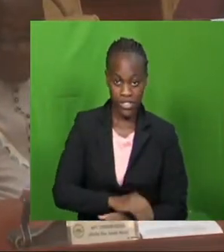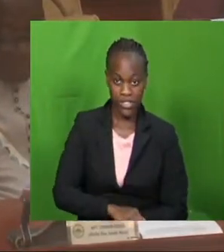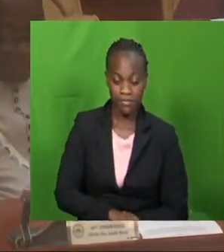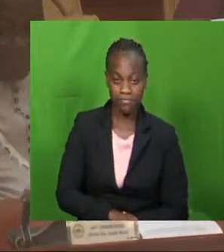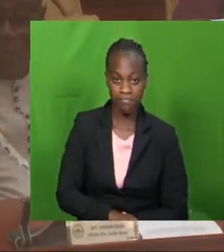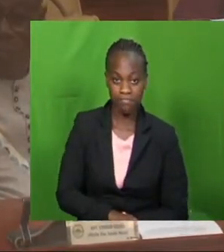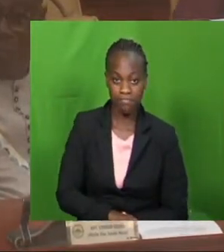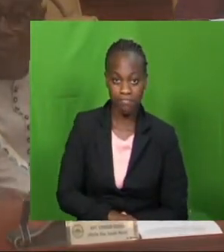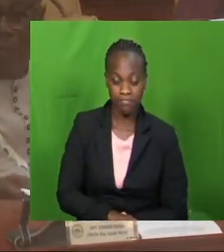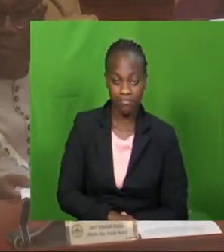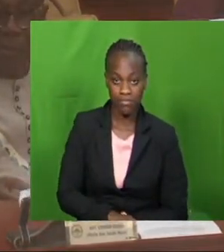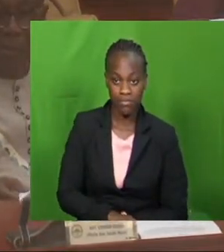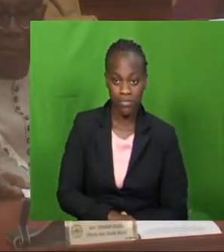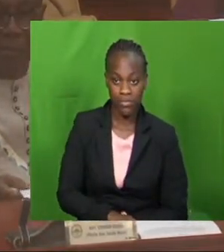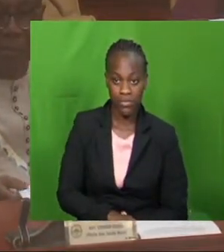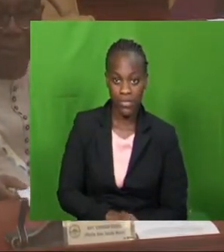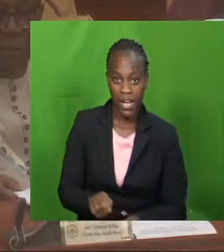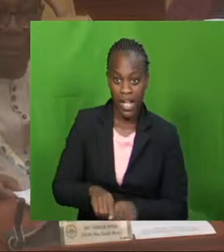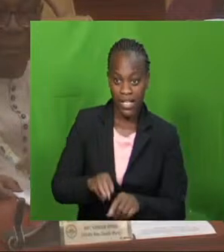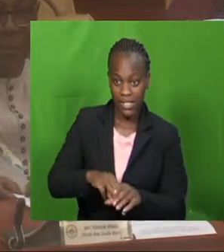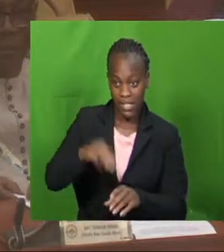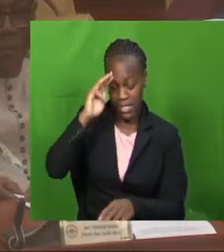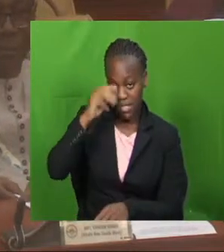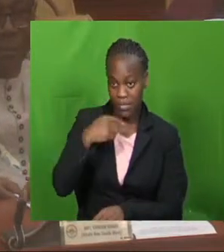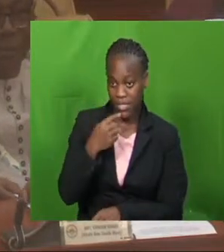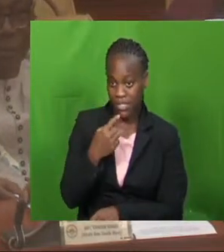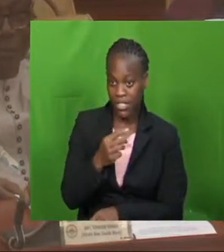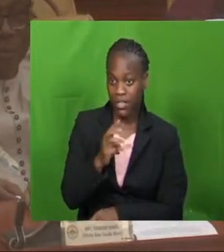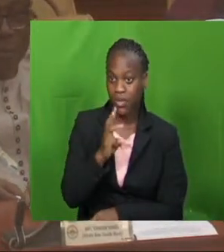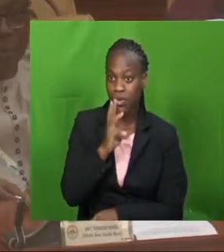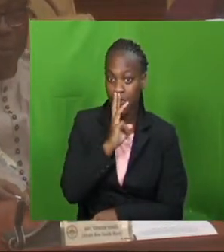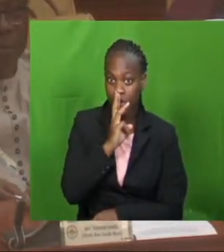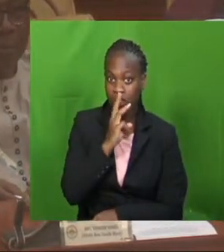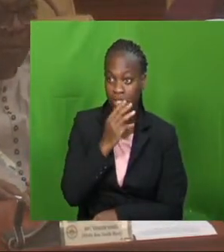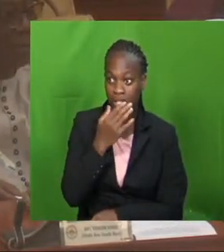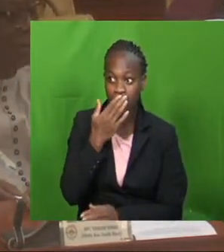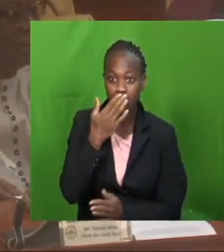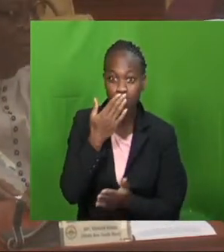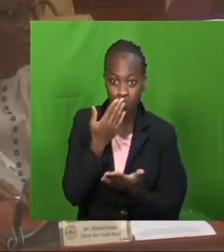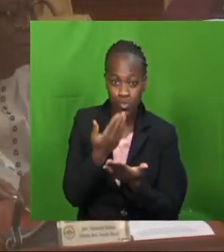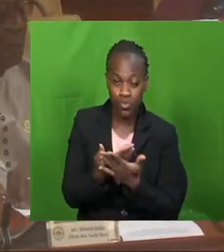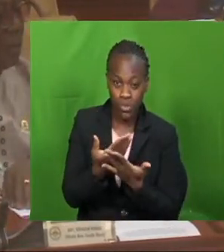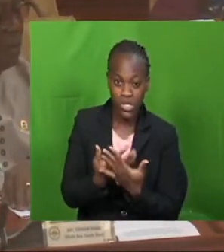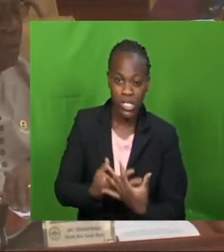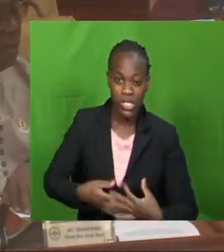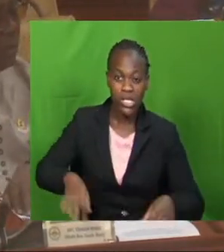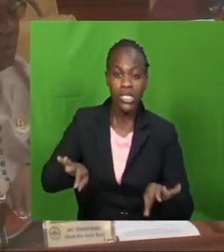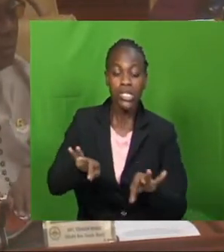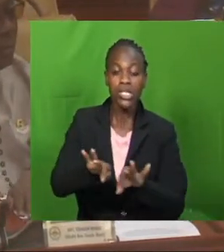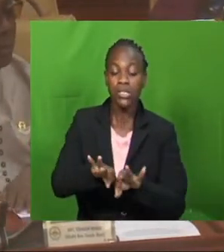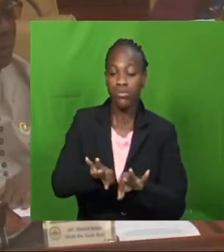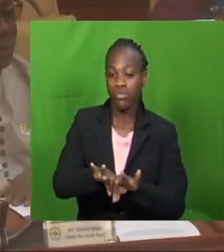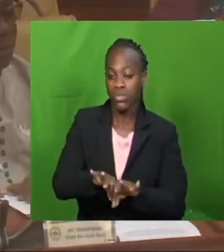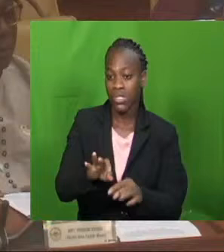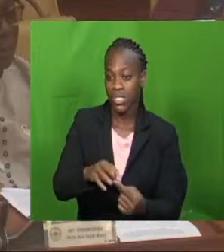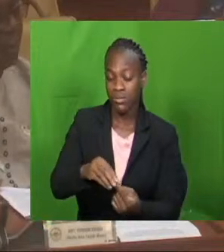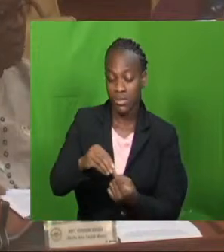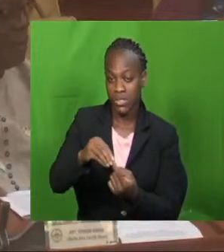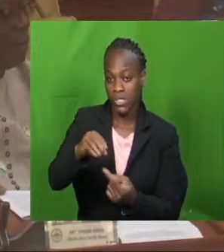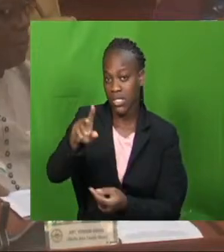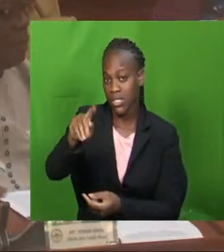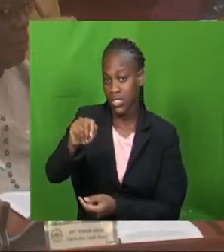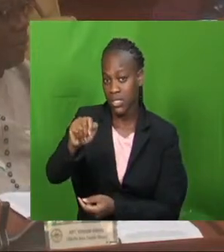As the chairman alluded to, water is a very critical thing, particularly in the area, in the Takwa